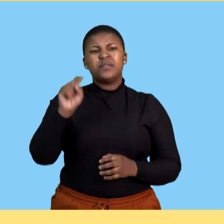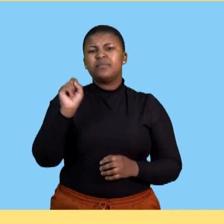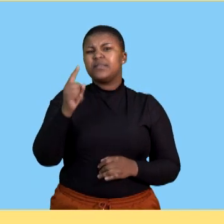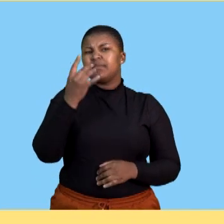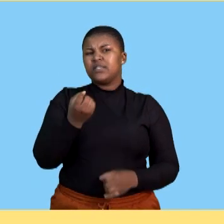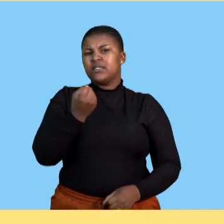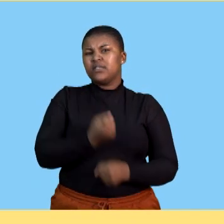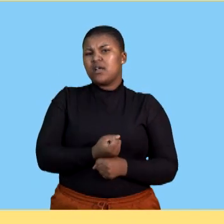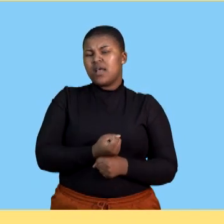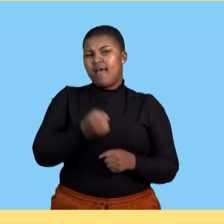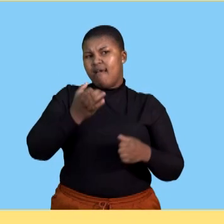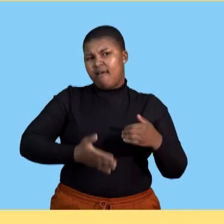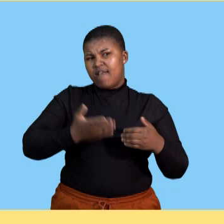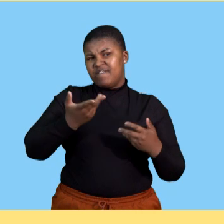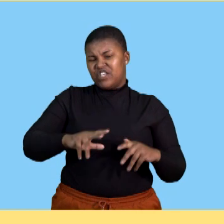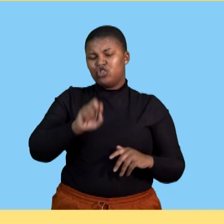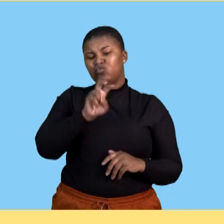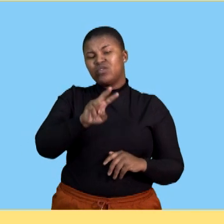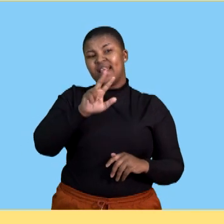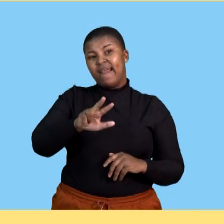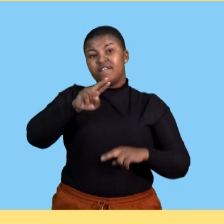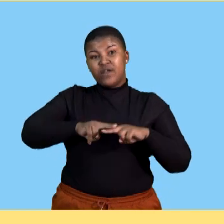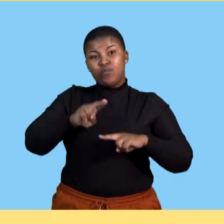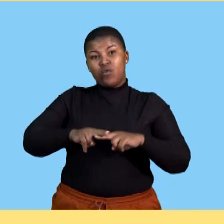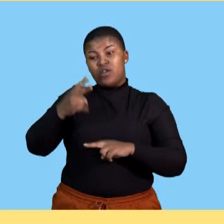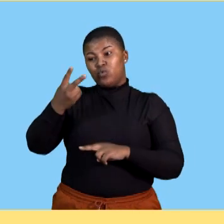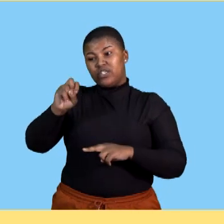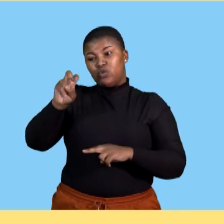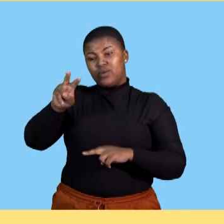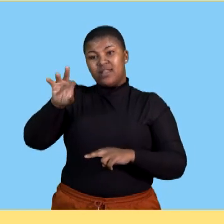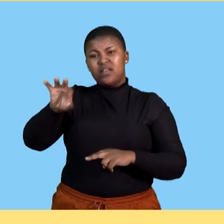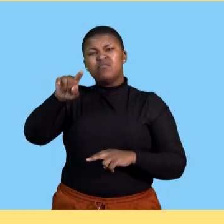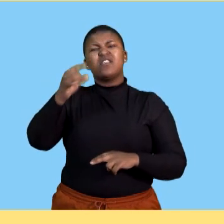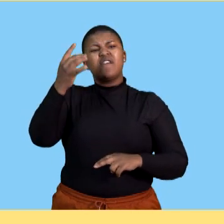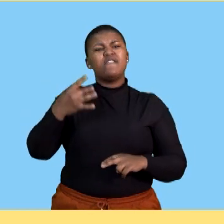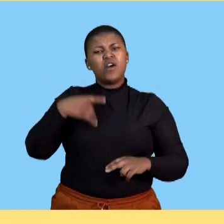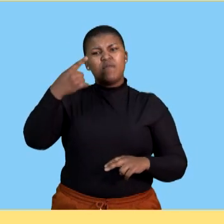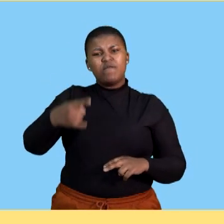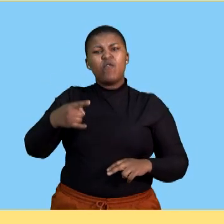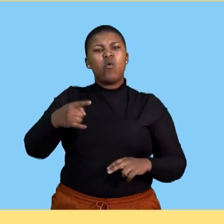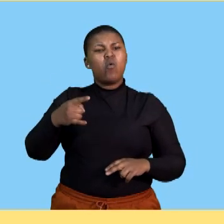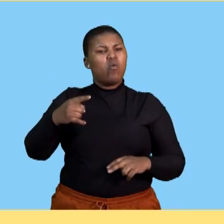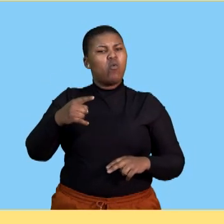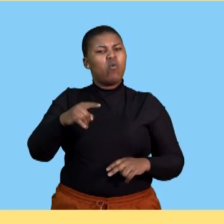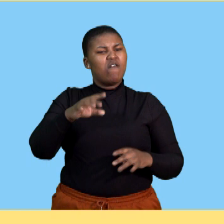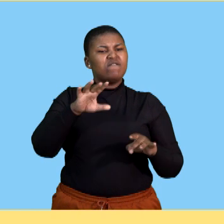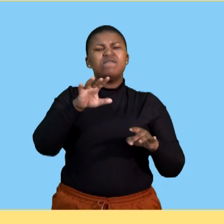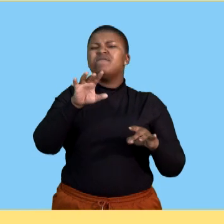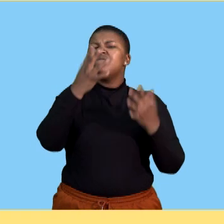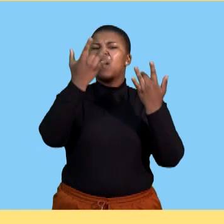year ended 28 February 2023. And we are given some financial indicators for the year 2022